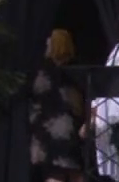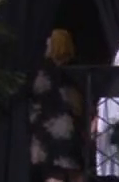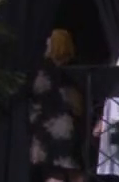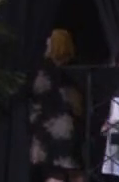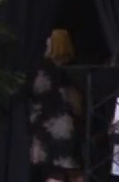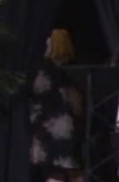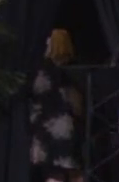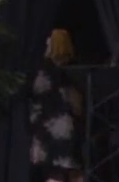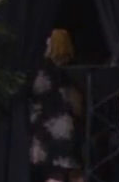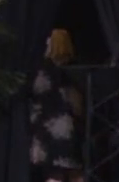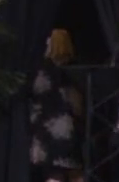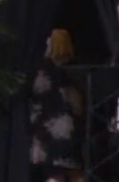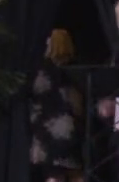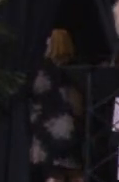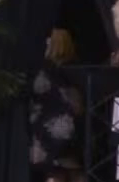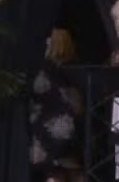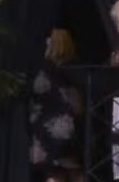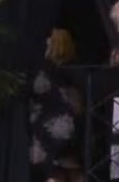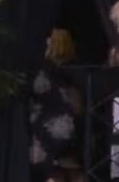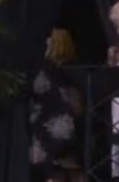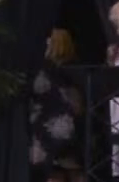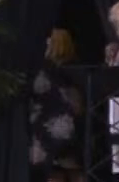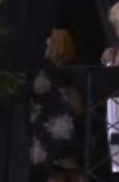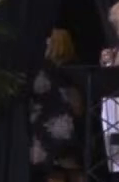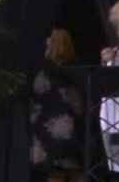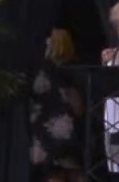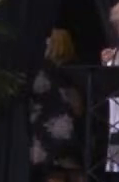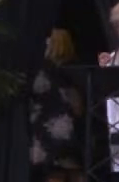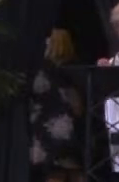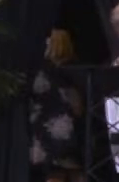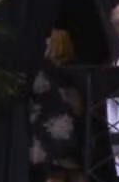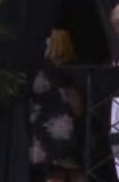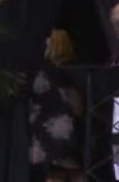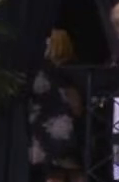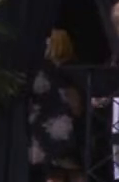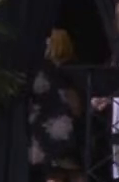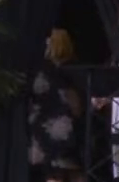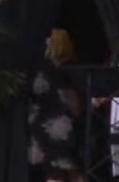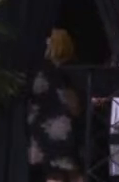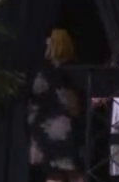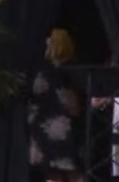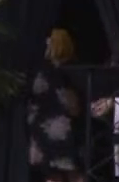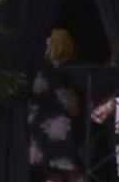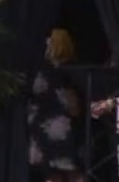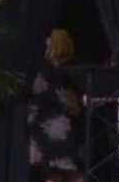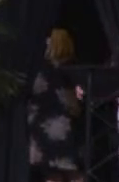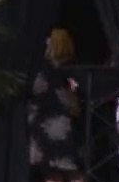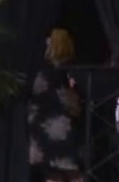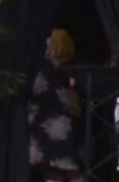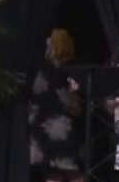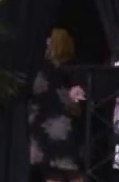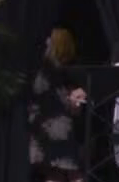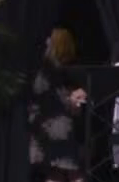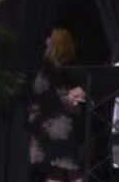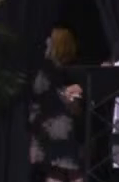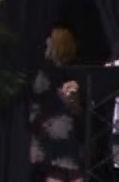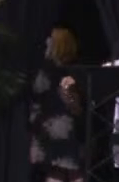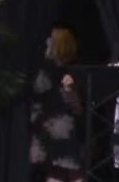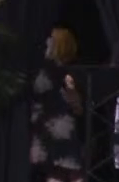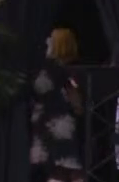read, and parents all want to hear their kids' names. So noisemakers and such would not be appreciated at this time. Thank you.